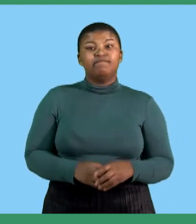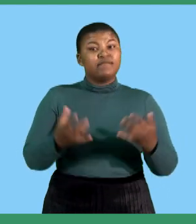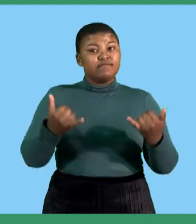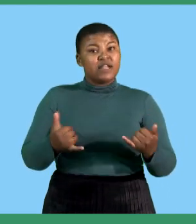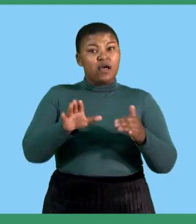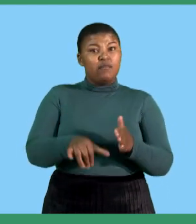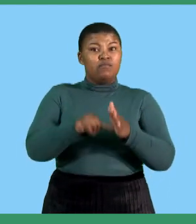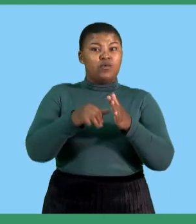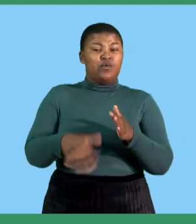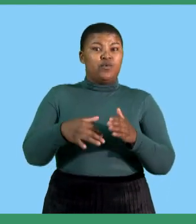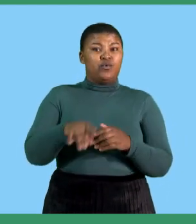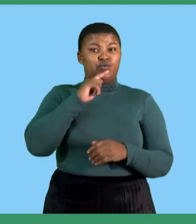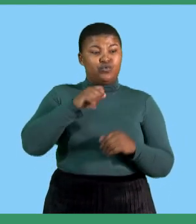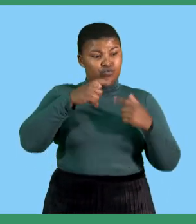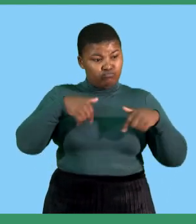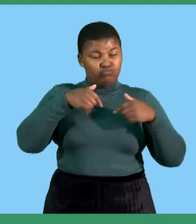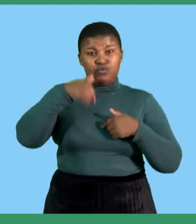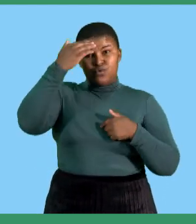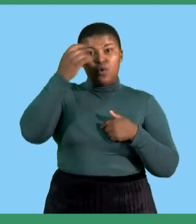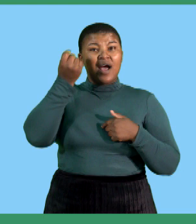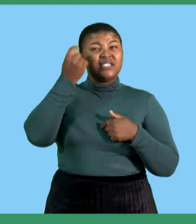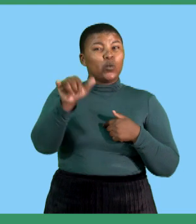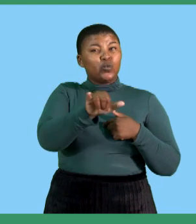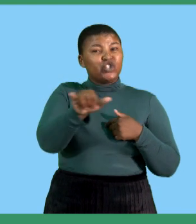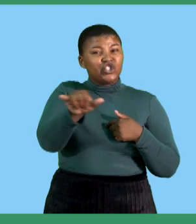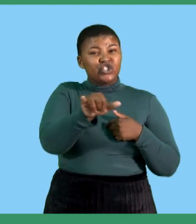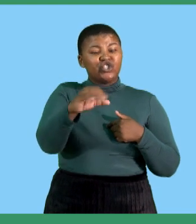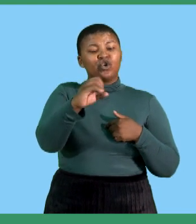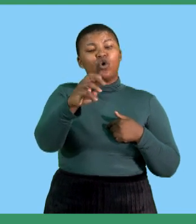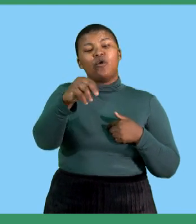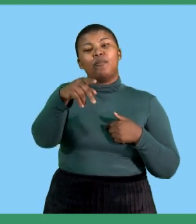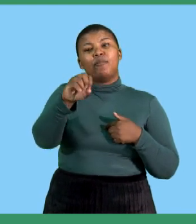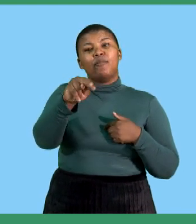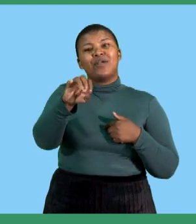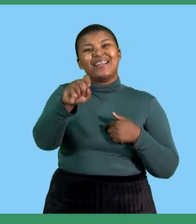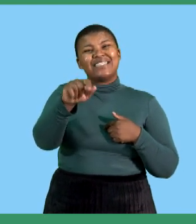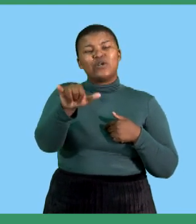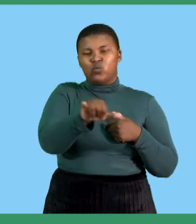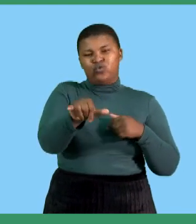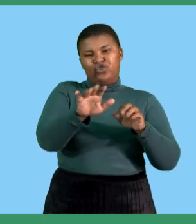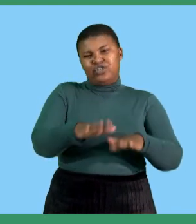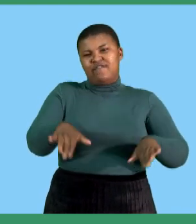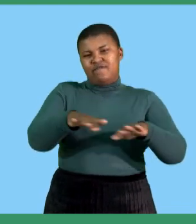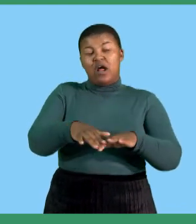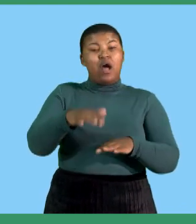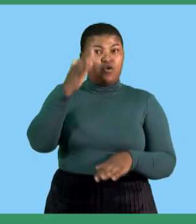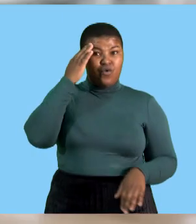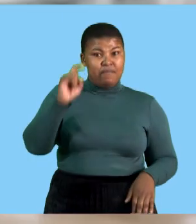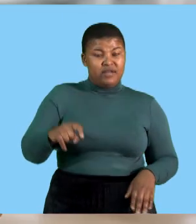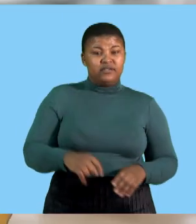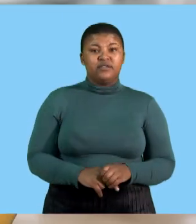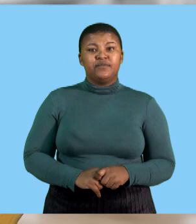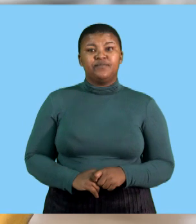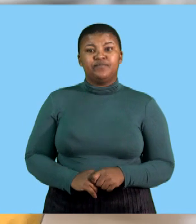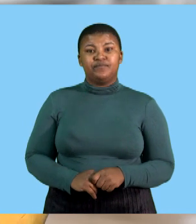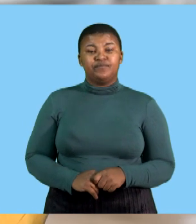So now it's important for us to know and understand which components is in which environments, because this will